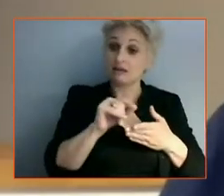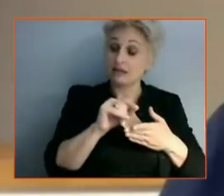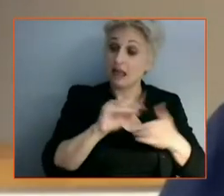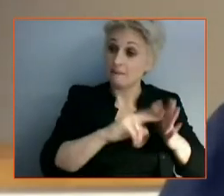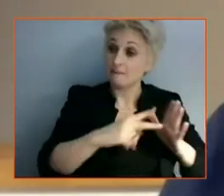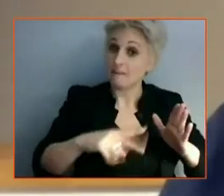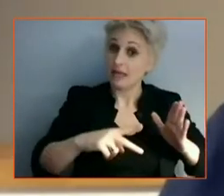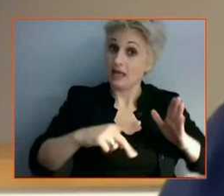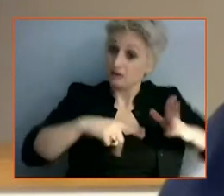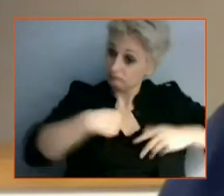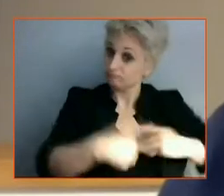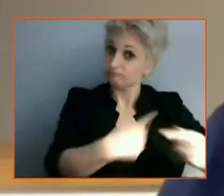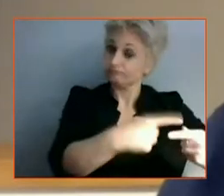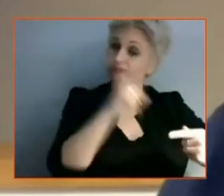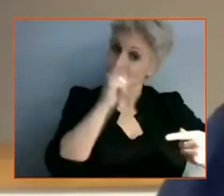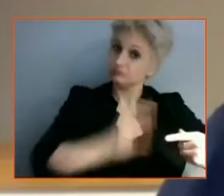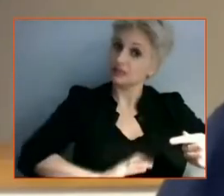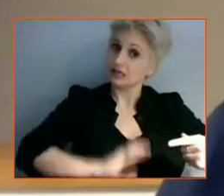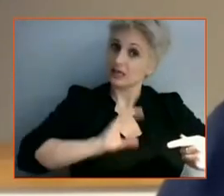is,